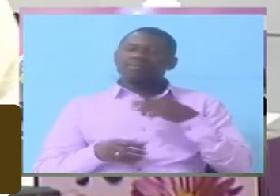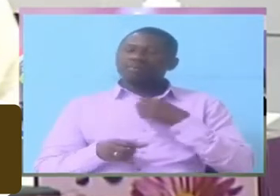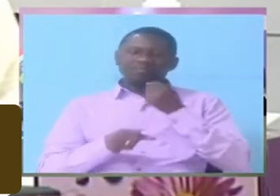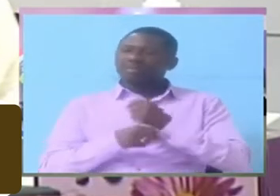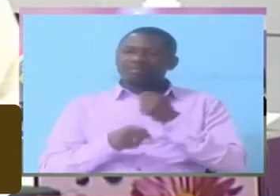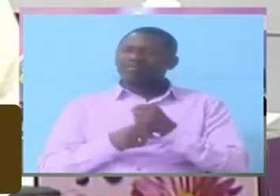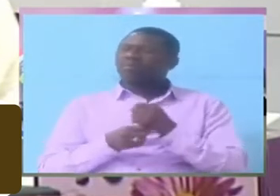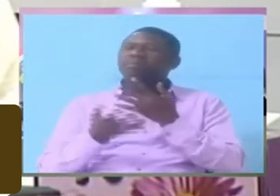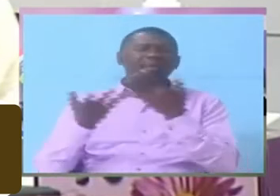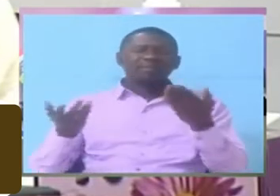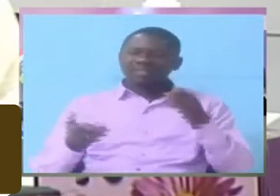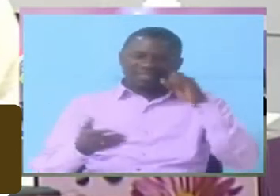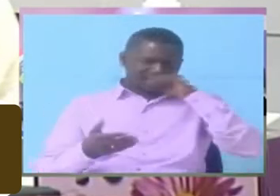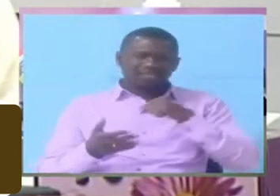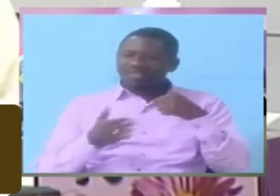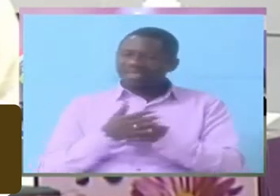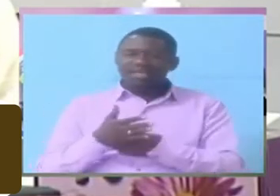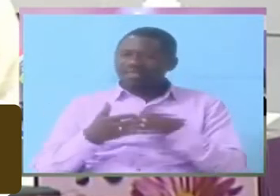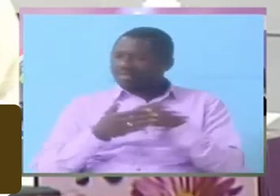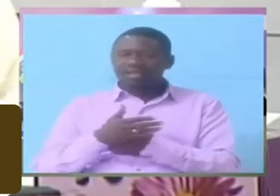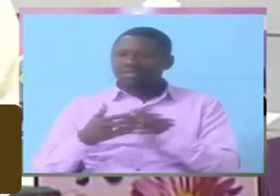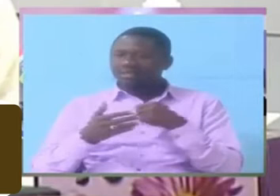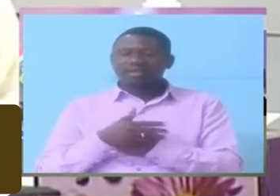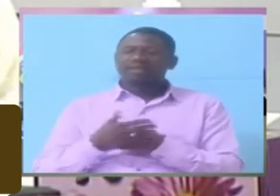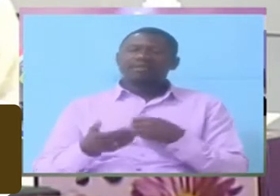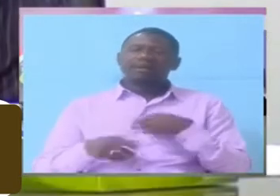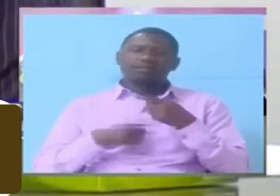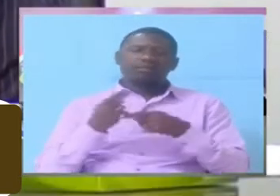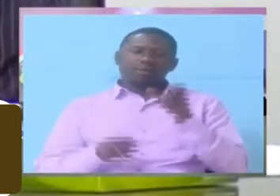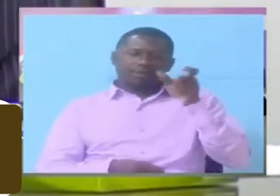efforts na kata ku jamaale ka koto